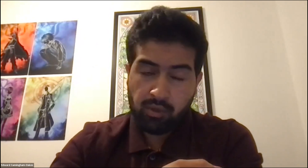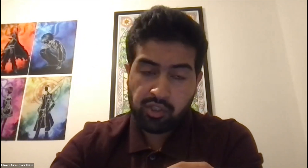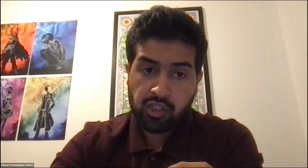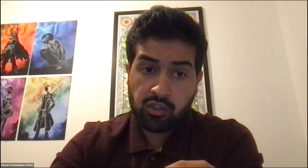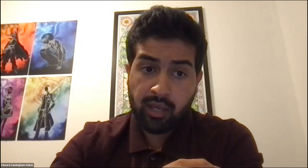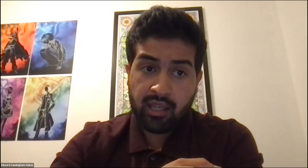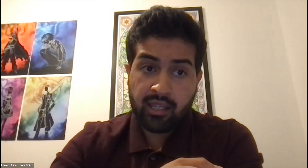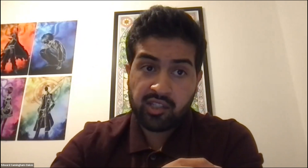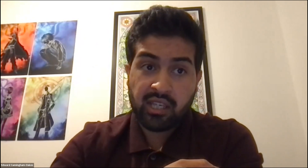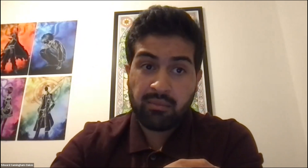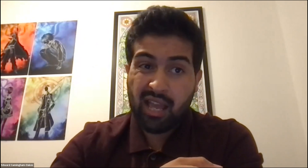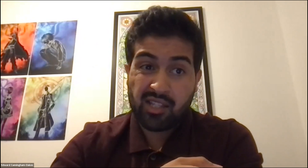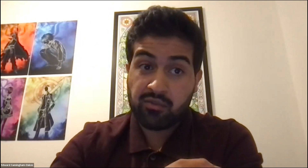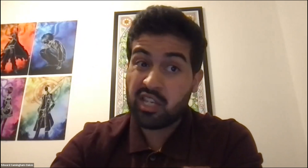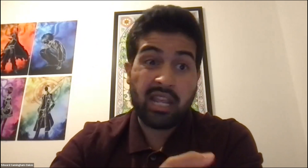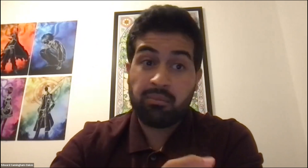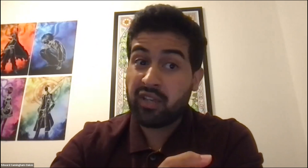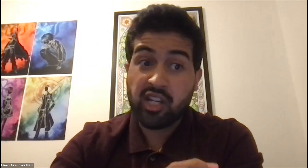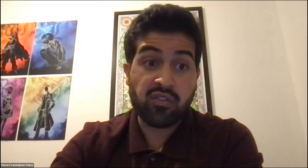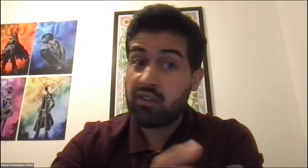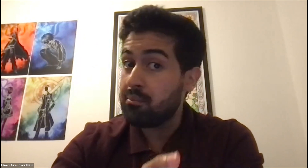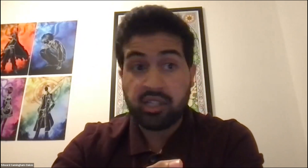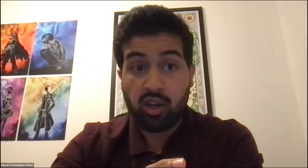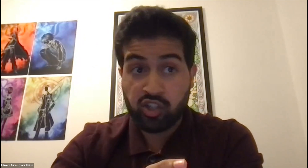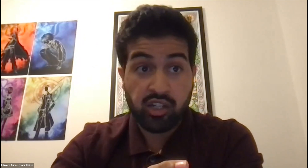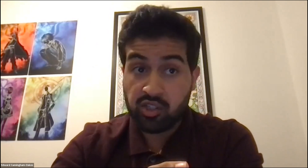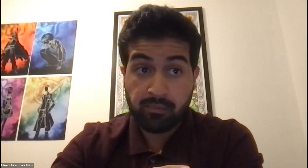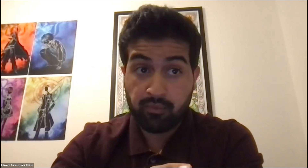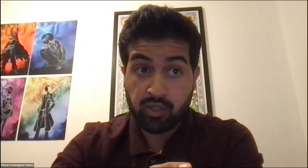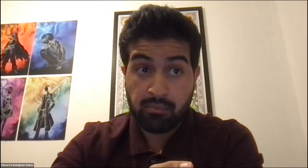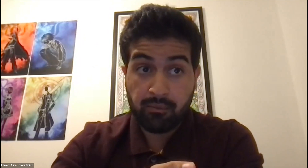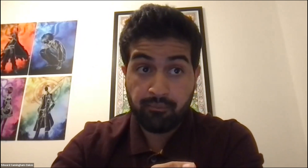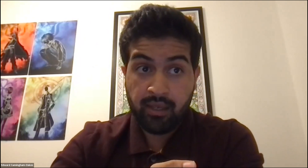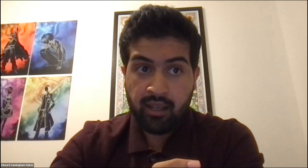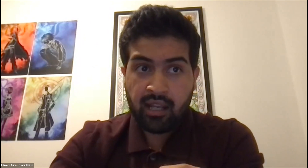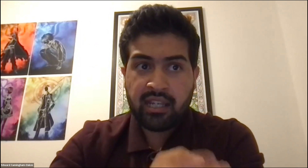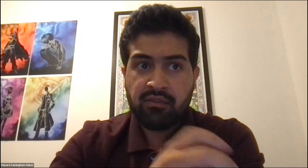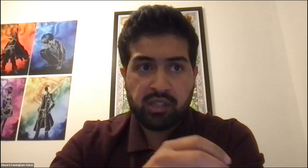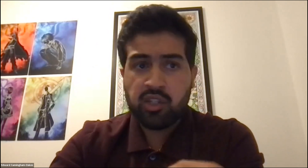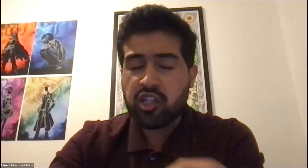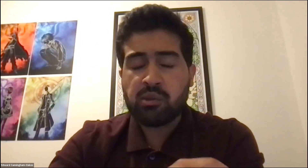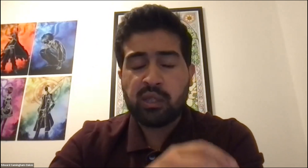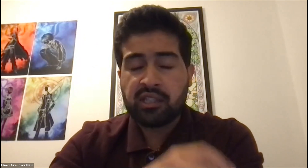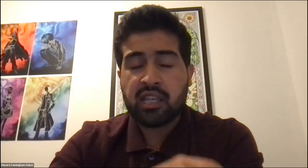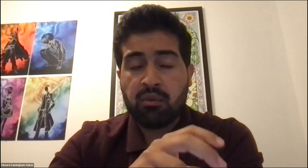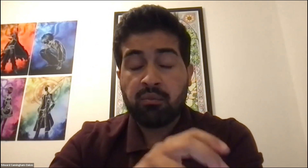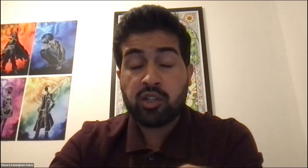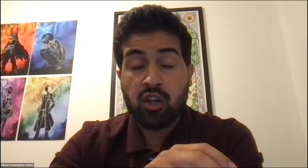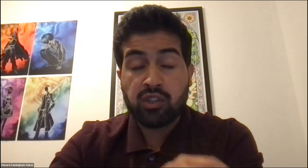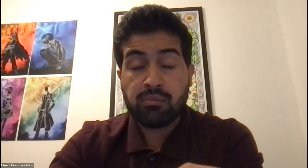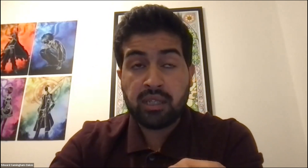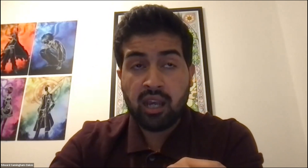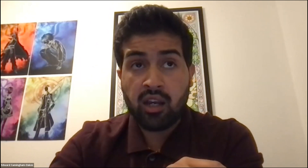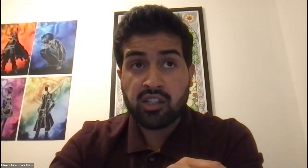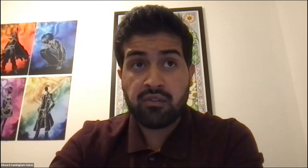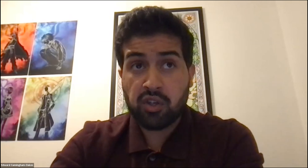for someone to do a scheme that has, say, the amplification of 7 PCR genes, for example. And even some of the genes within the scheme have been shown